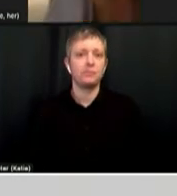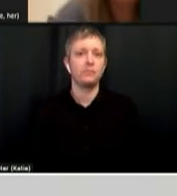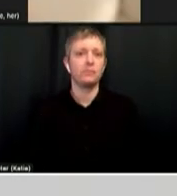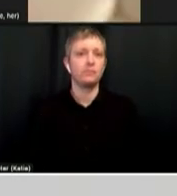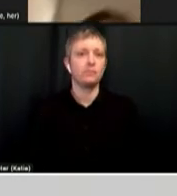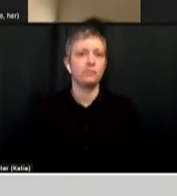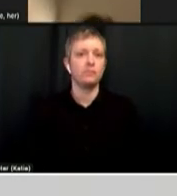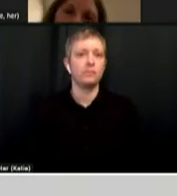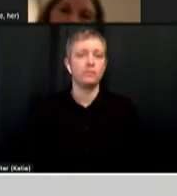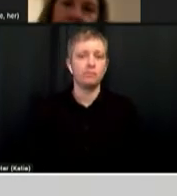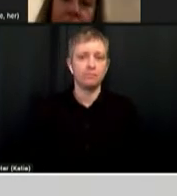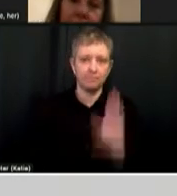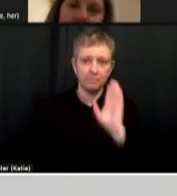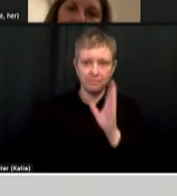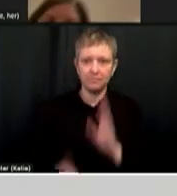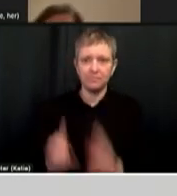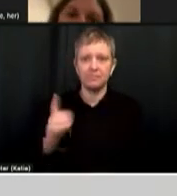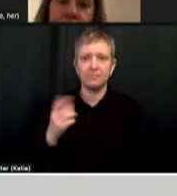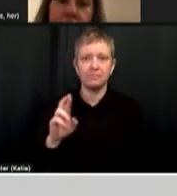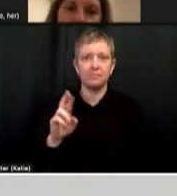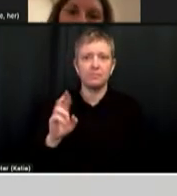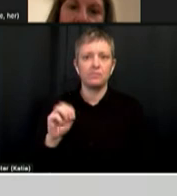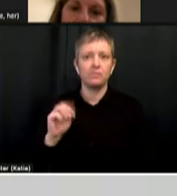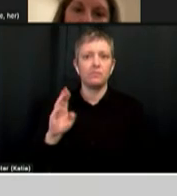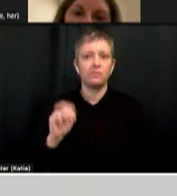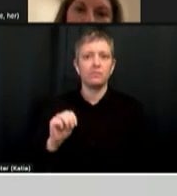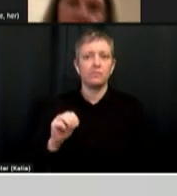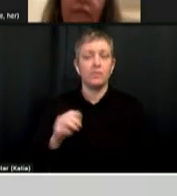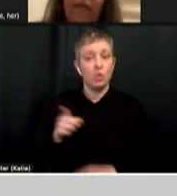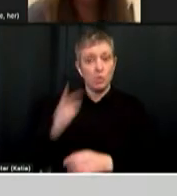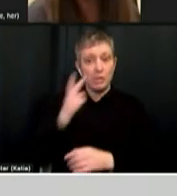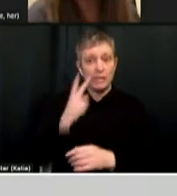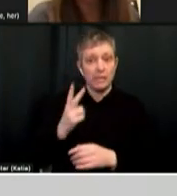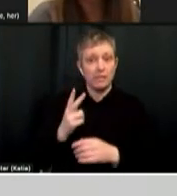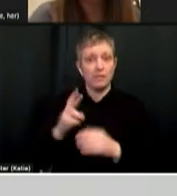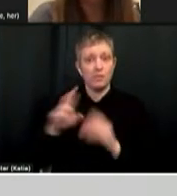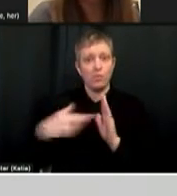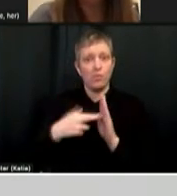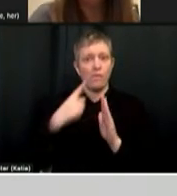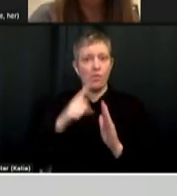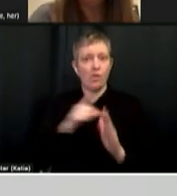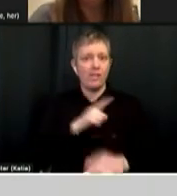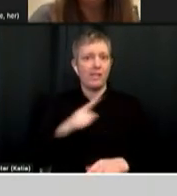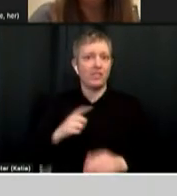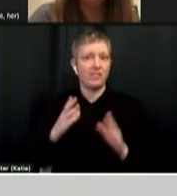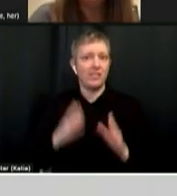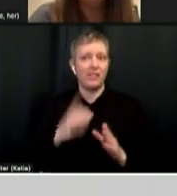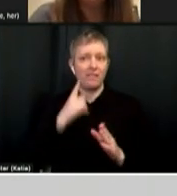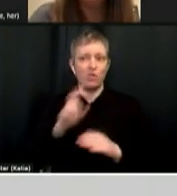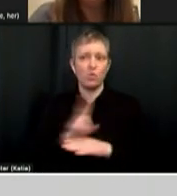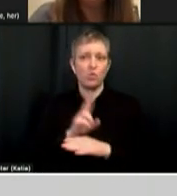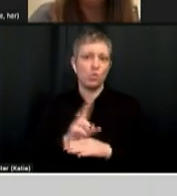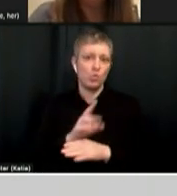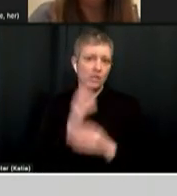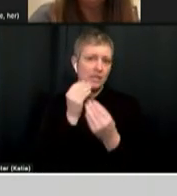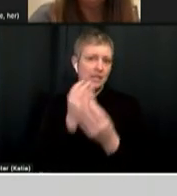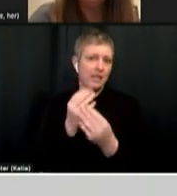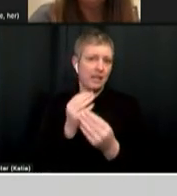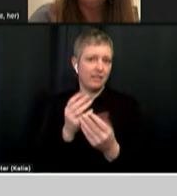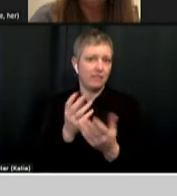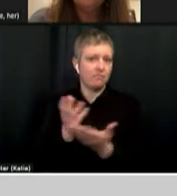Dr. Rosenbaum, do you see a role for the legislature in the use of the data such a system would collect?